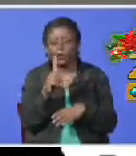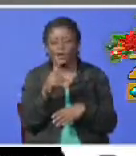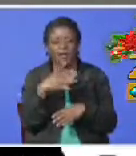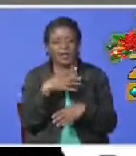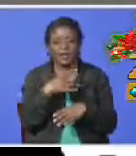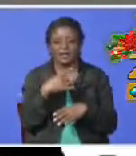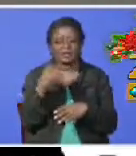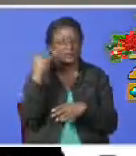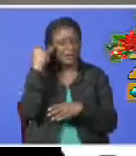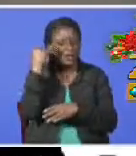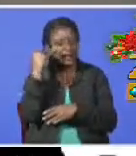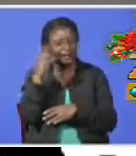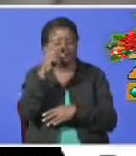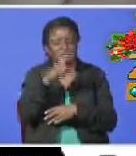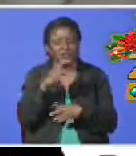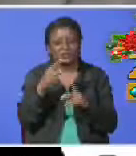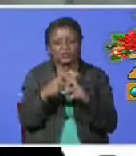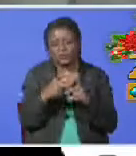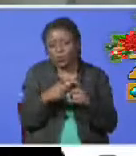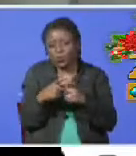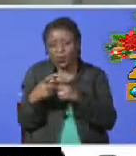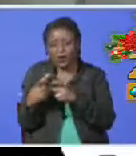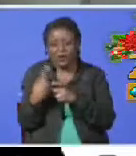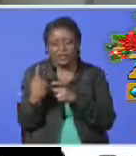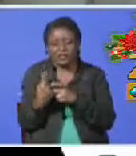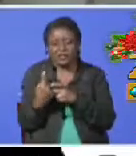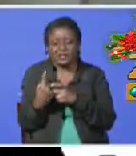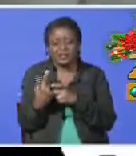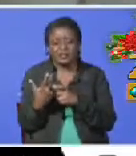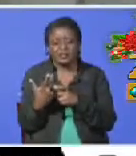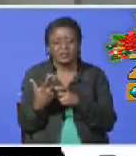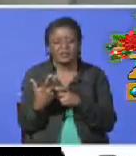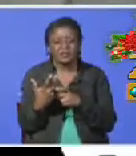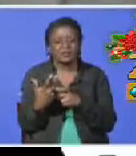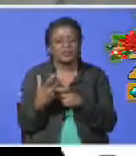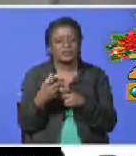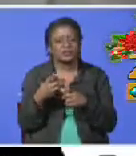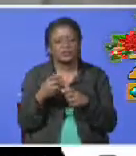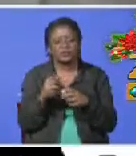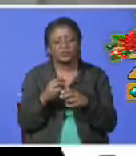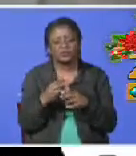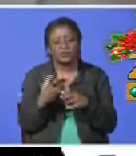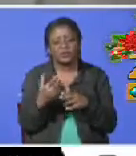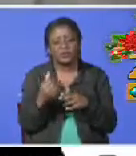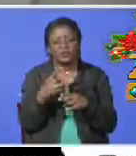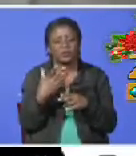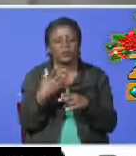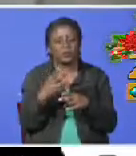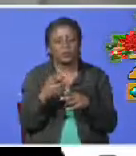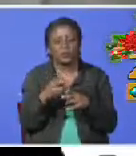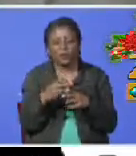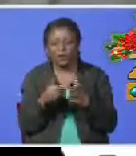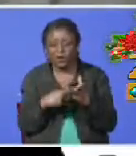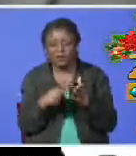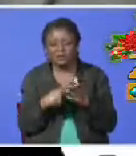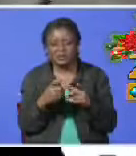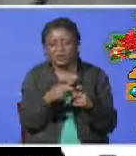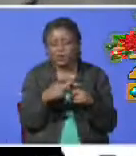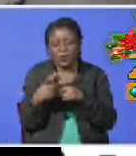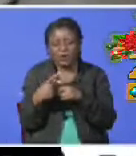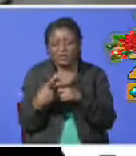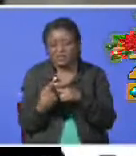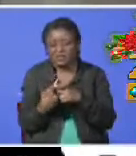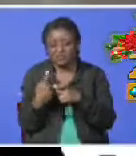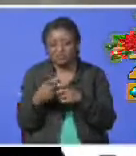to quarantine. As soon as the quarantine restriction and a way forward was found, there was some movement. Right. And I think the same thing